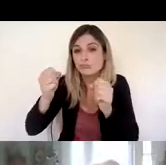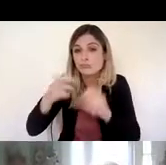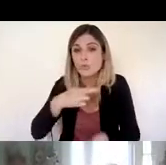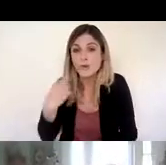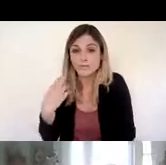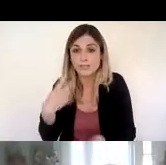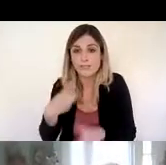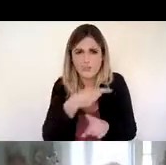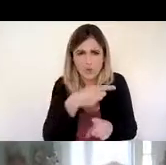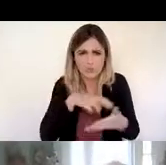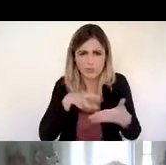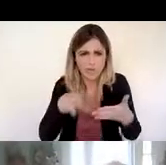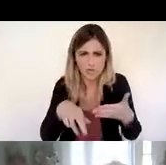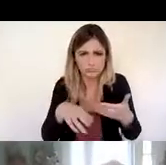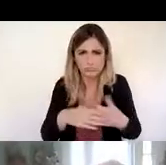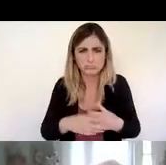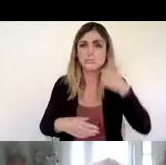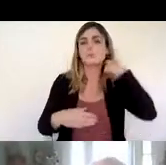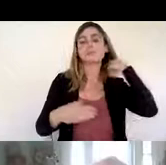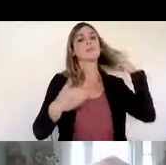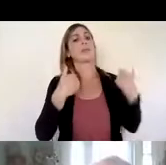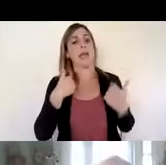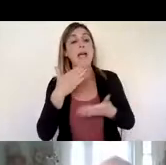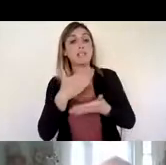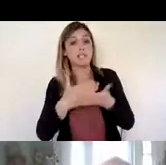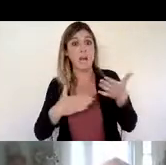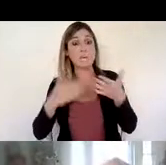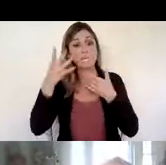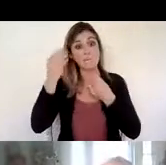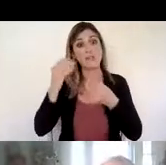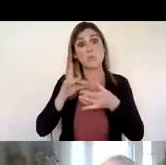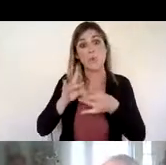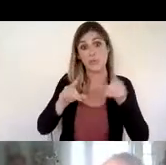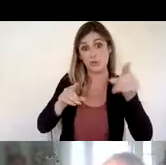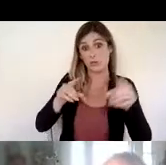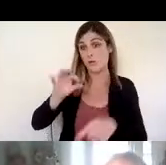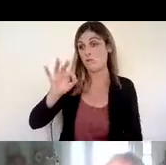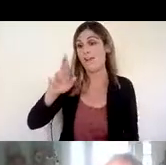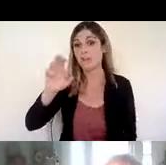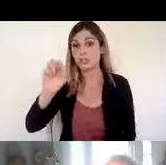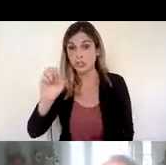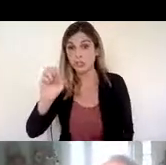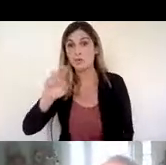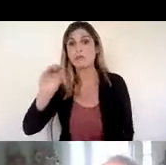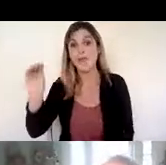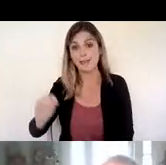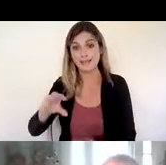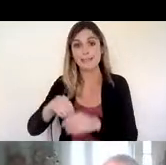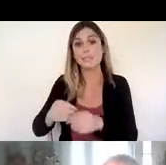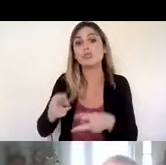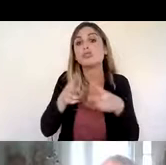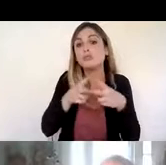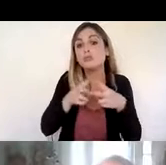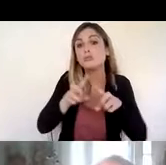We have a little bit of information about actual fracture rates in vegans from 2 studies. The Epic Oxford study in the United Kingdom is